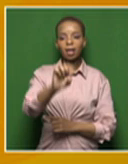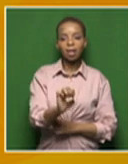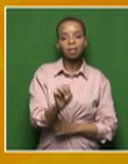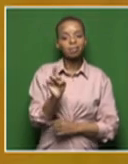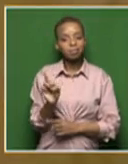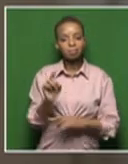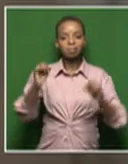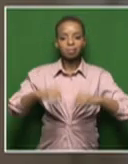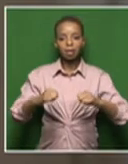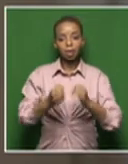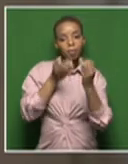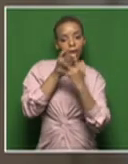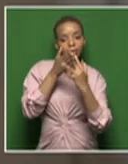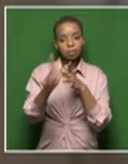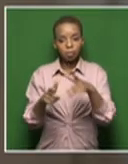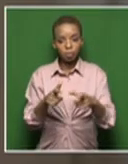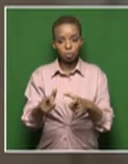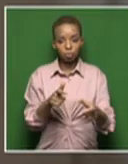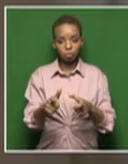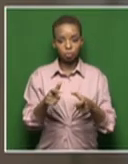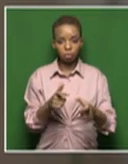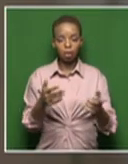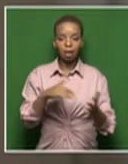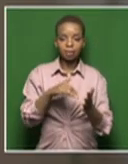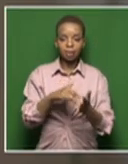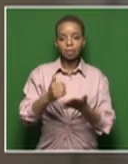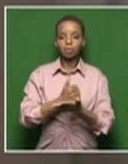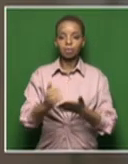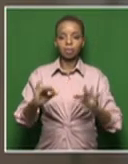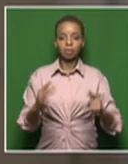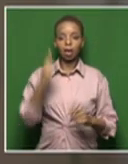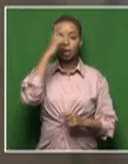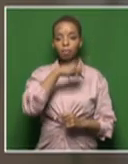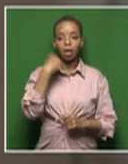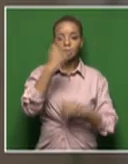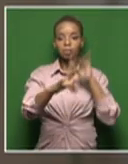solution allowing access control and attendance register through facial recognition in the workplaces.